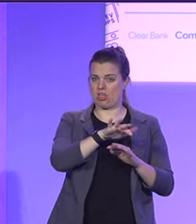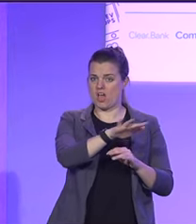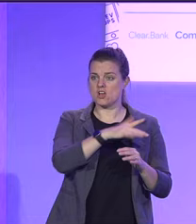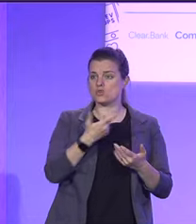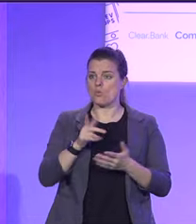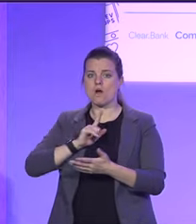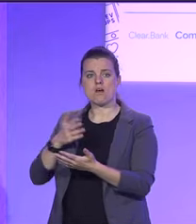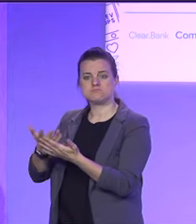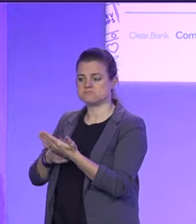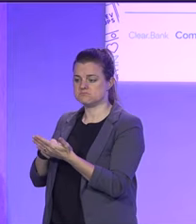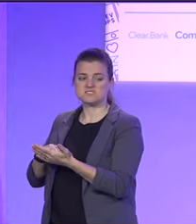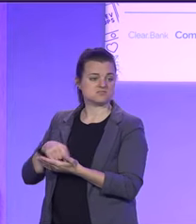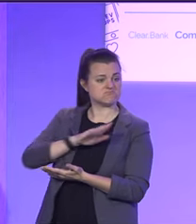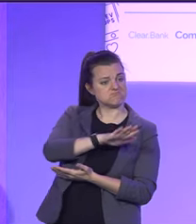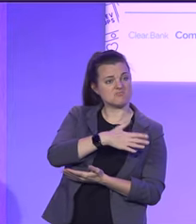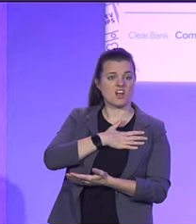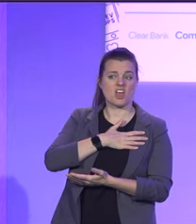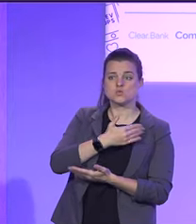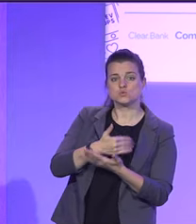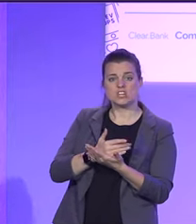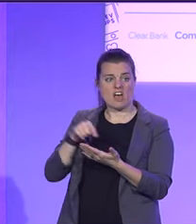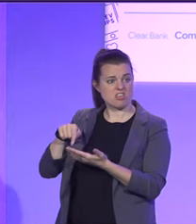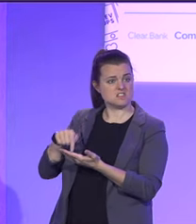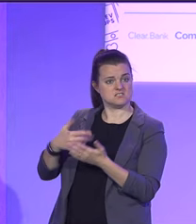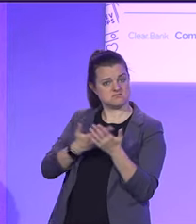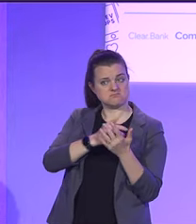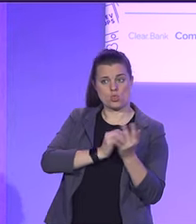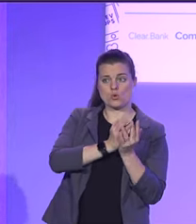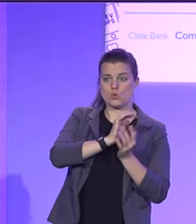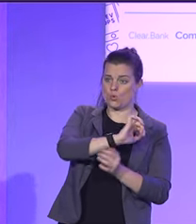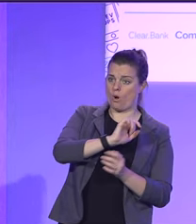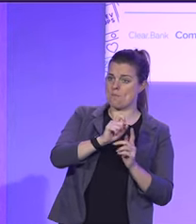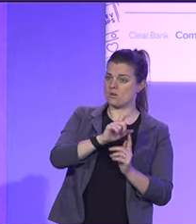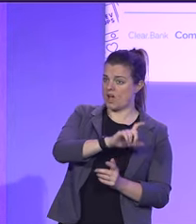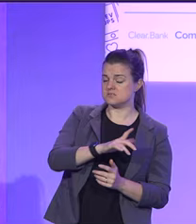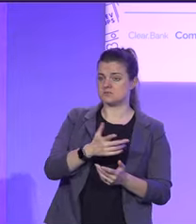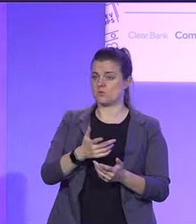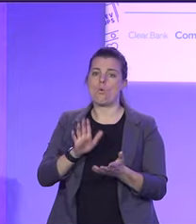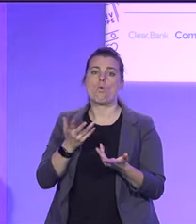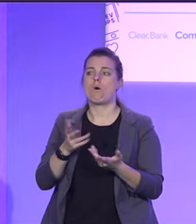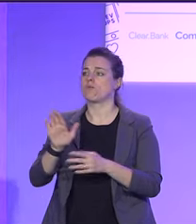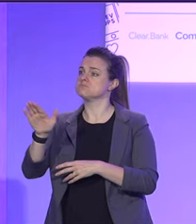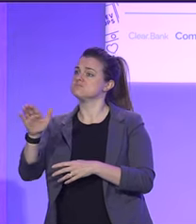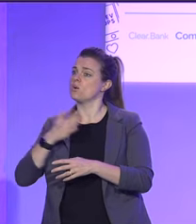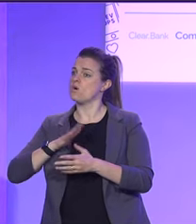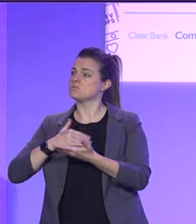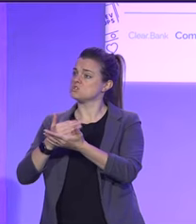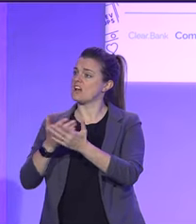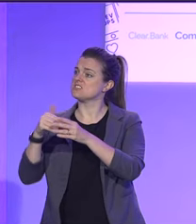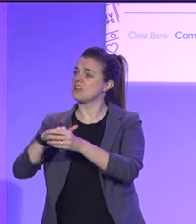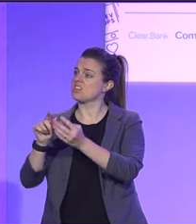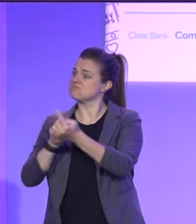video series or speak at your conference. You don't need to do it all, but make sure that the work that you're doing is working for you. You